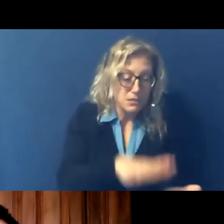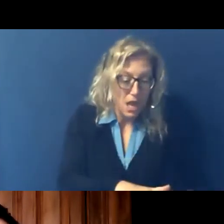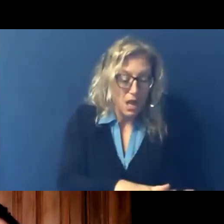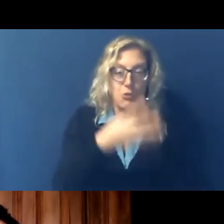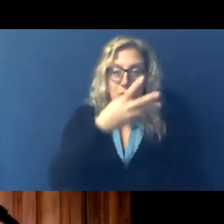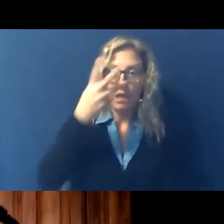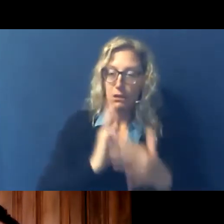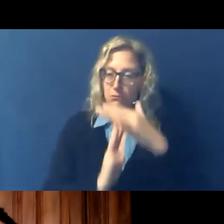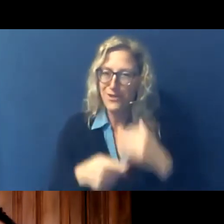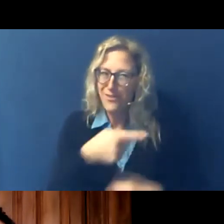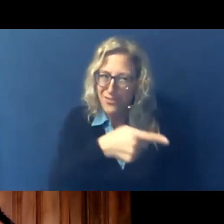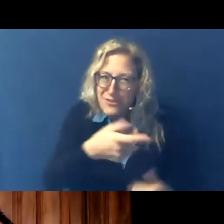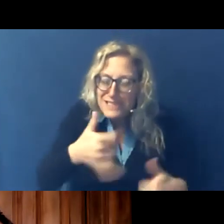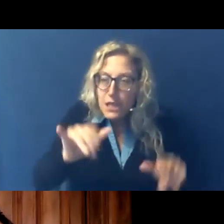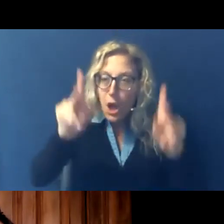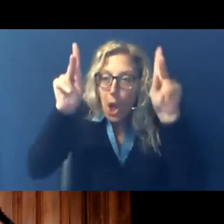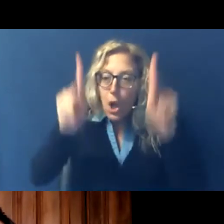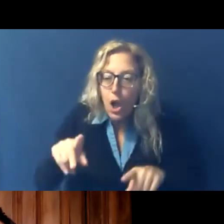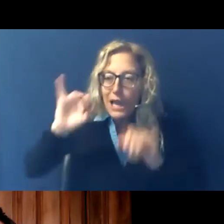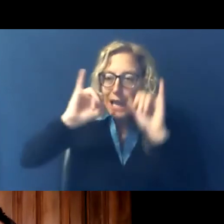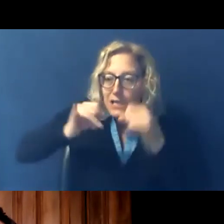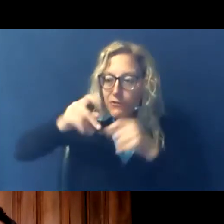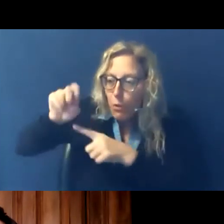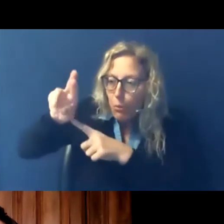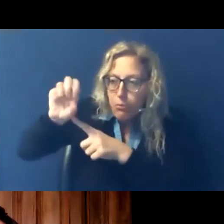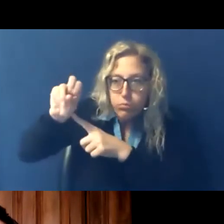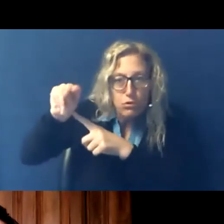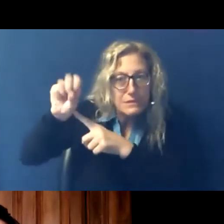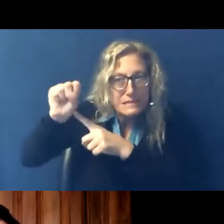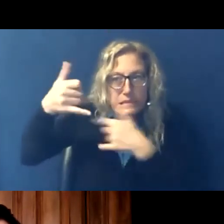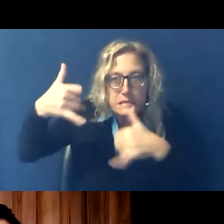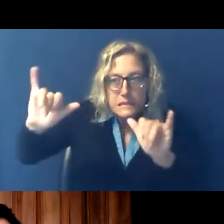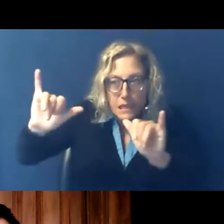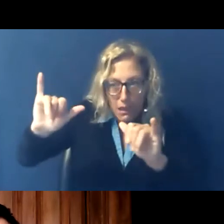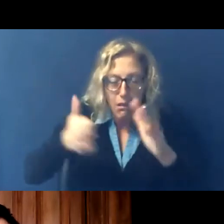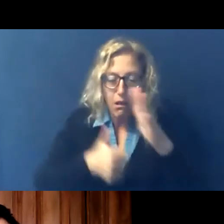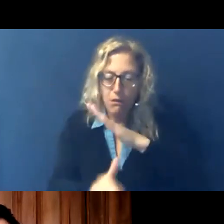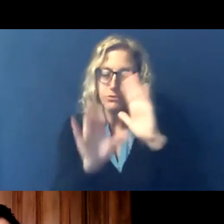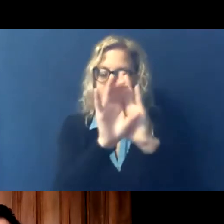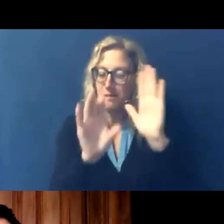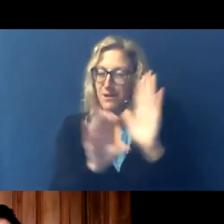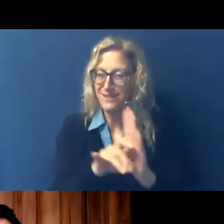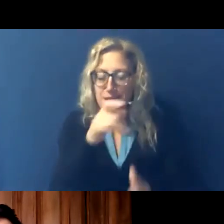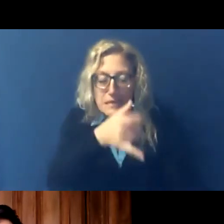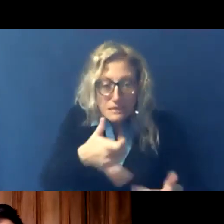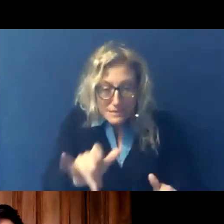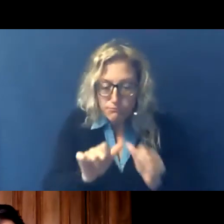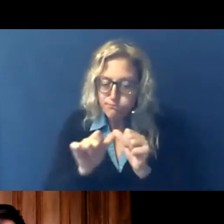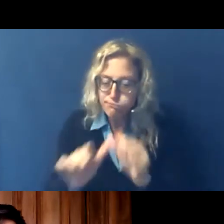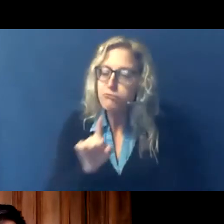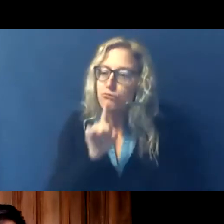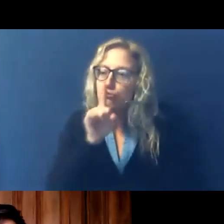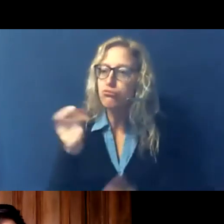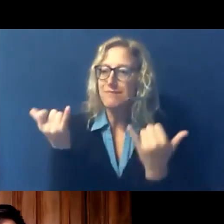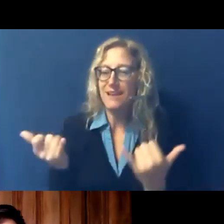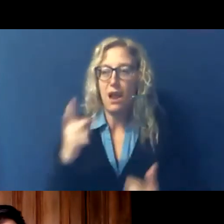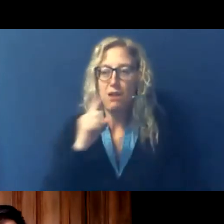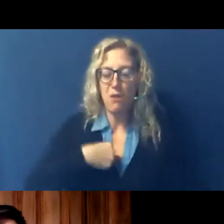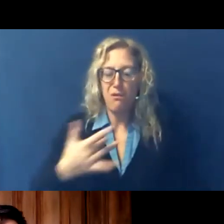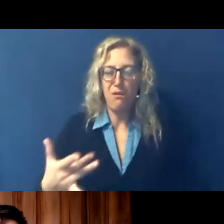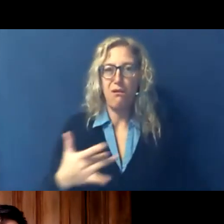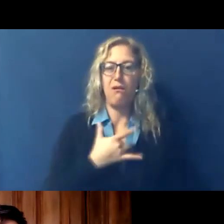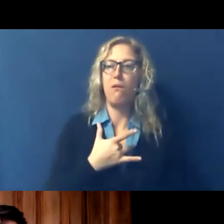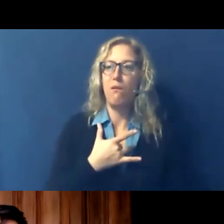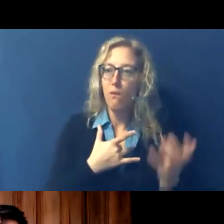clearly persons under the Constitution. That remains true today. And I was heartened by the fact